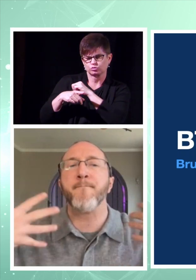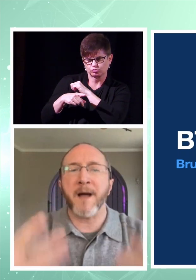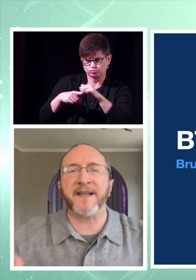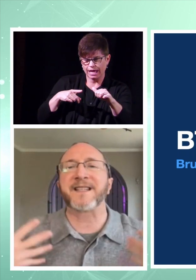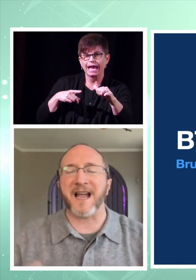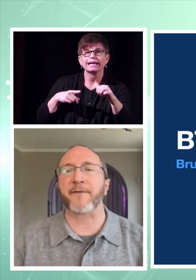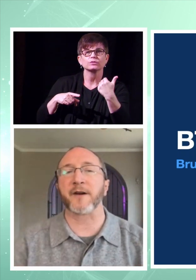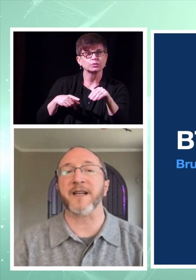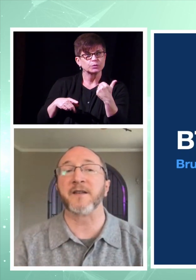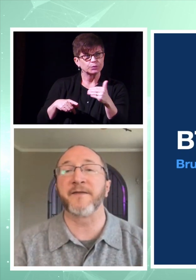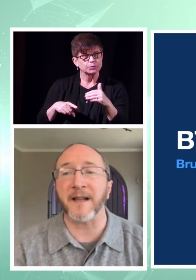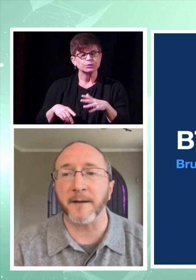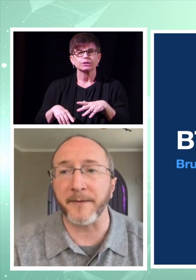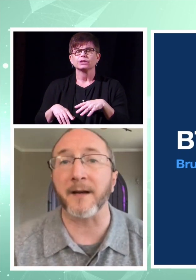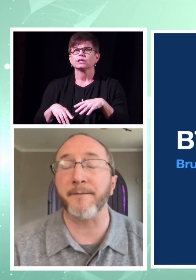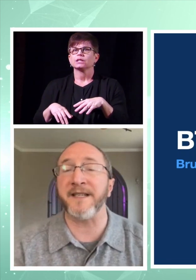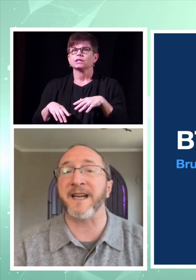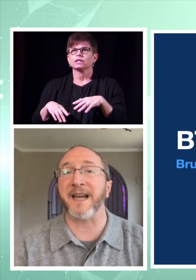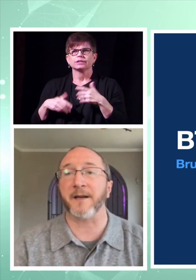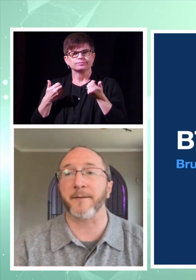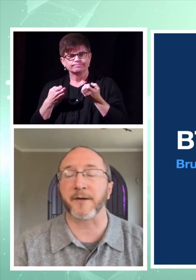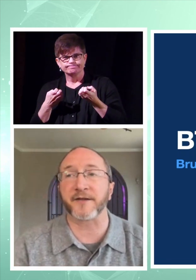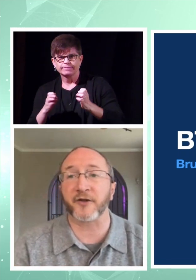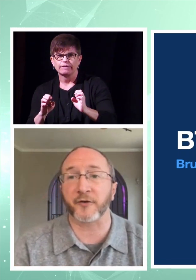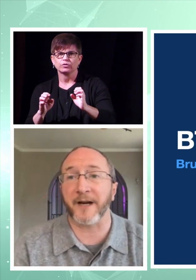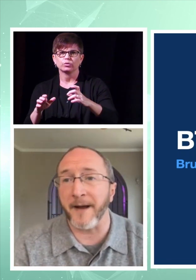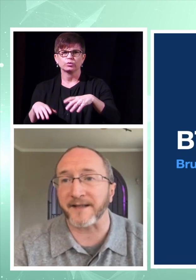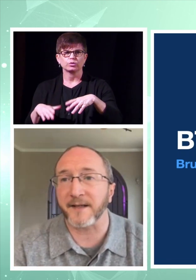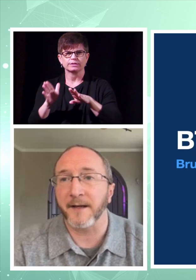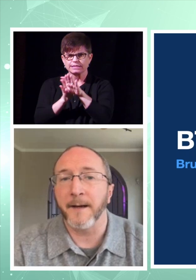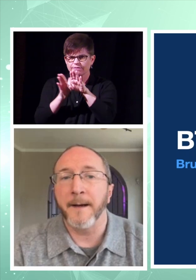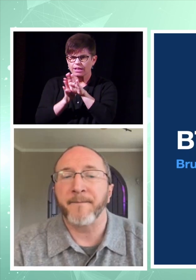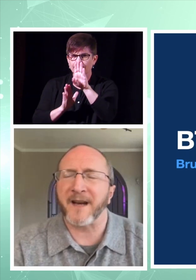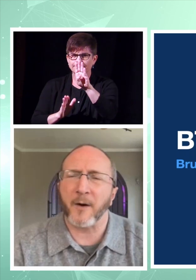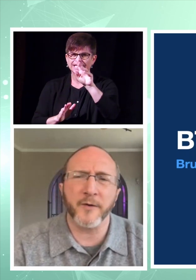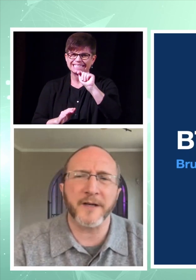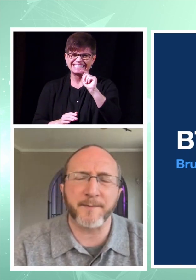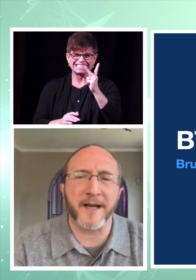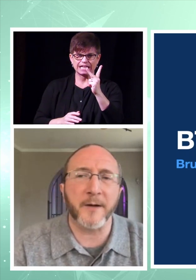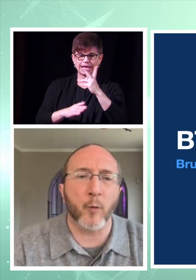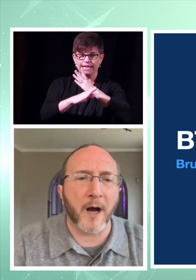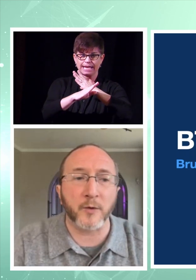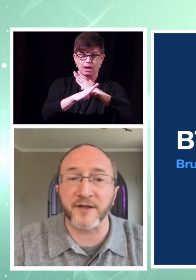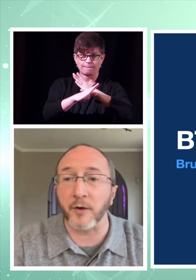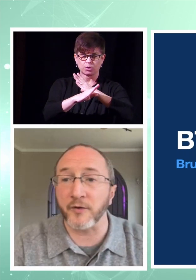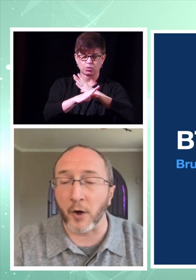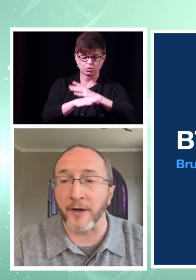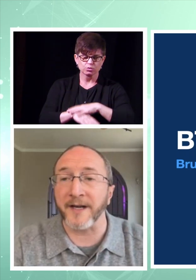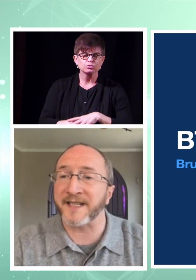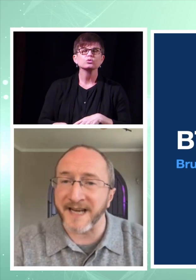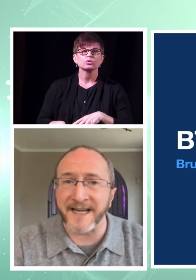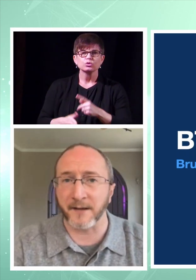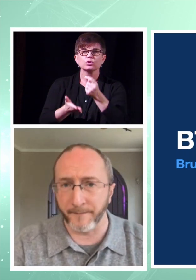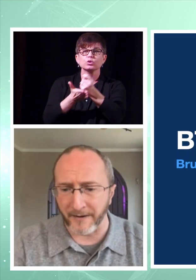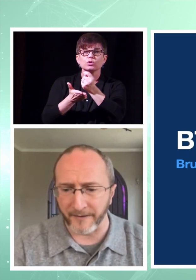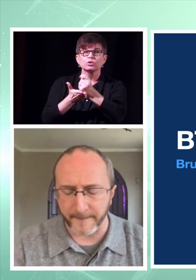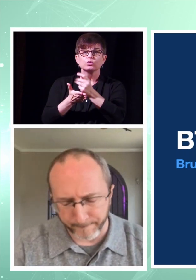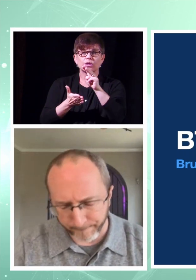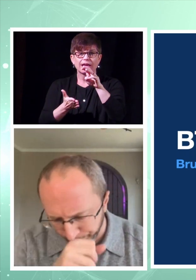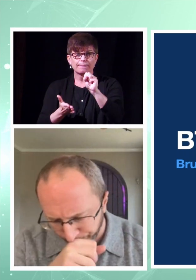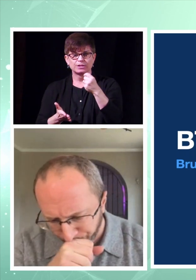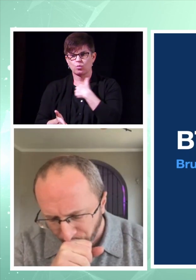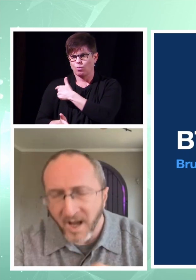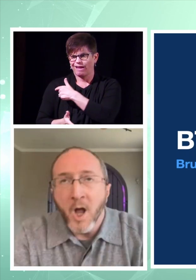a tremendous effort in developing BTK inhibitors to treat MS. And I want to explain why we're so darn excited about